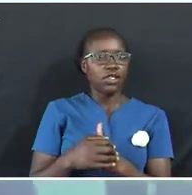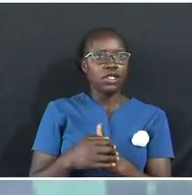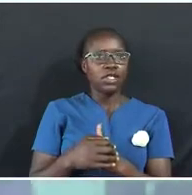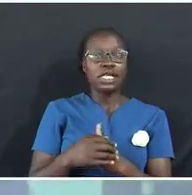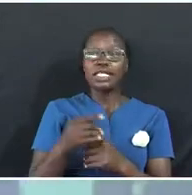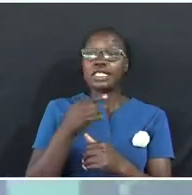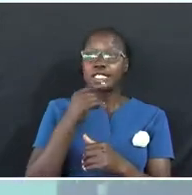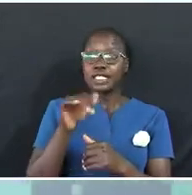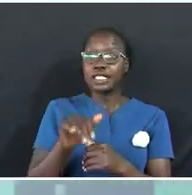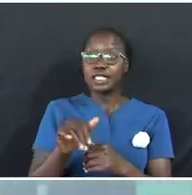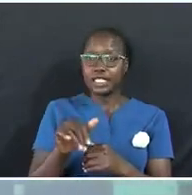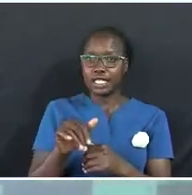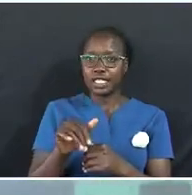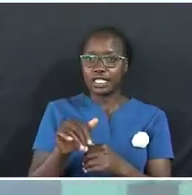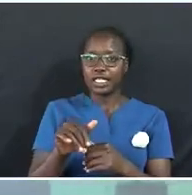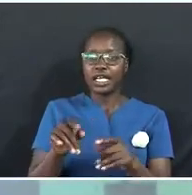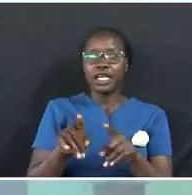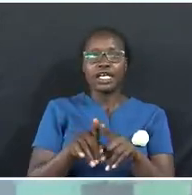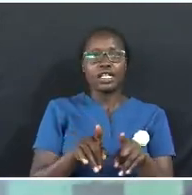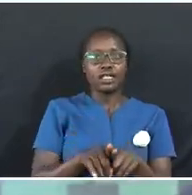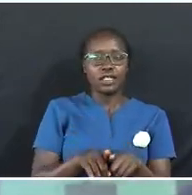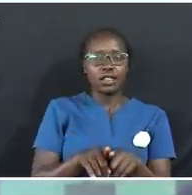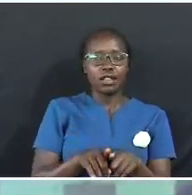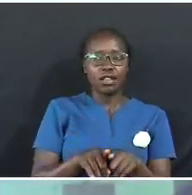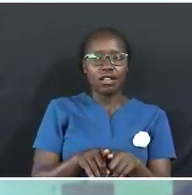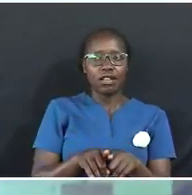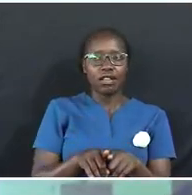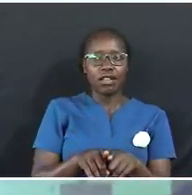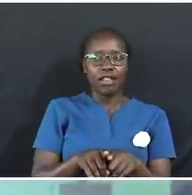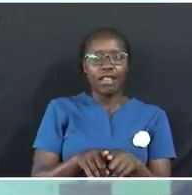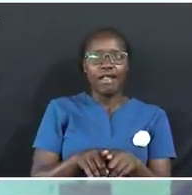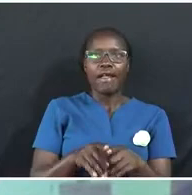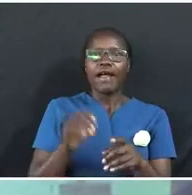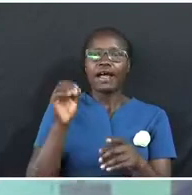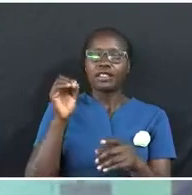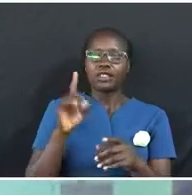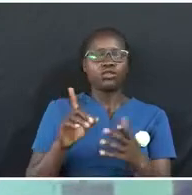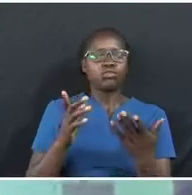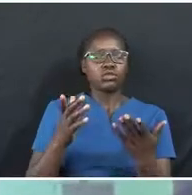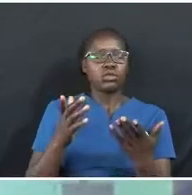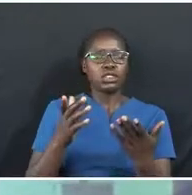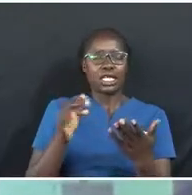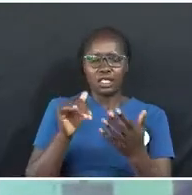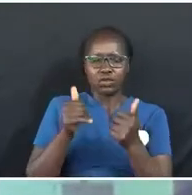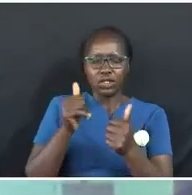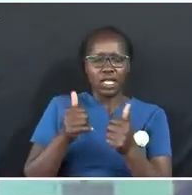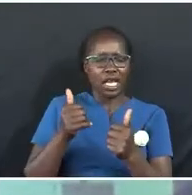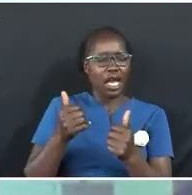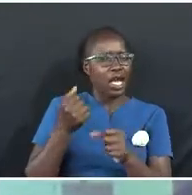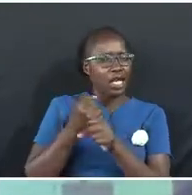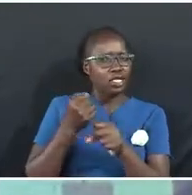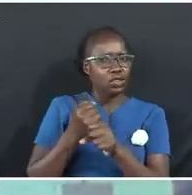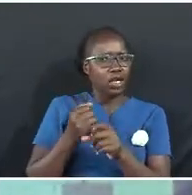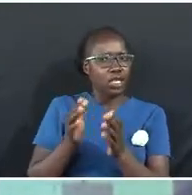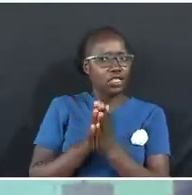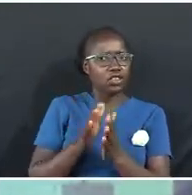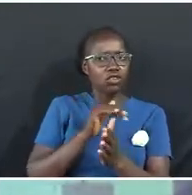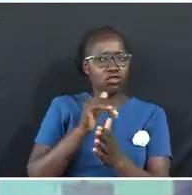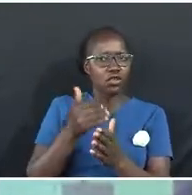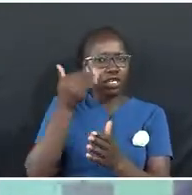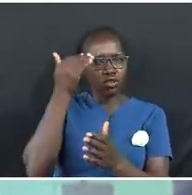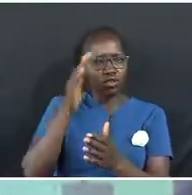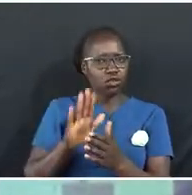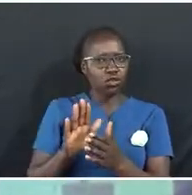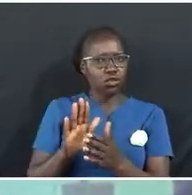he says, I have sent also other 70. You go by two by two. Go and also preach. And even tell the 70 when